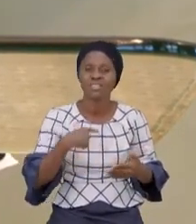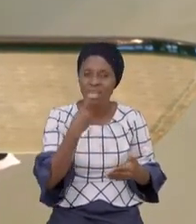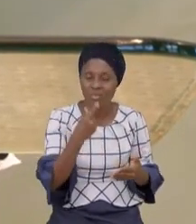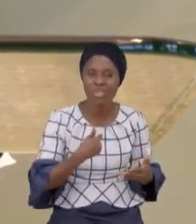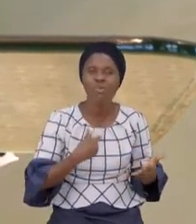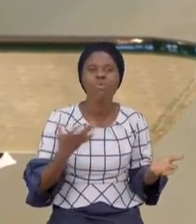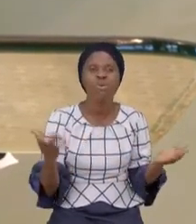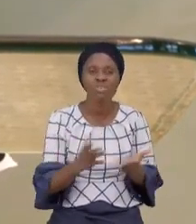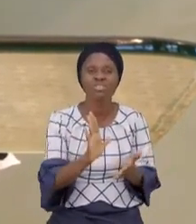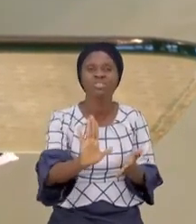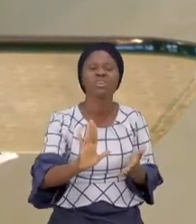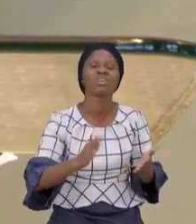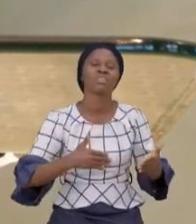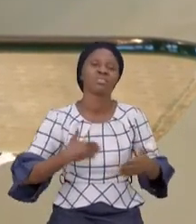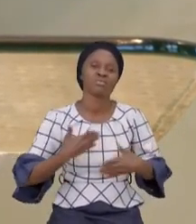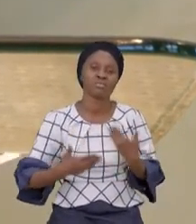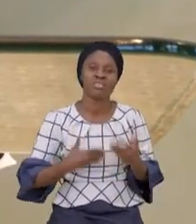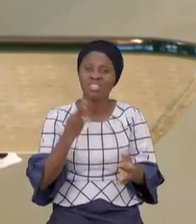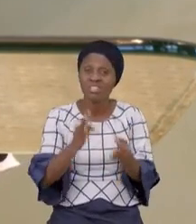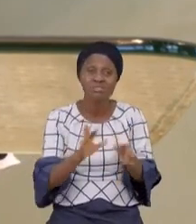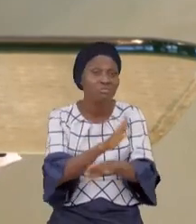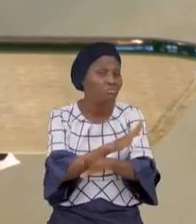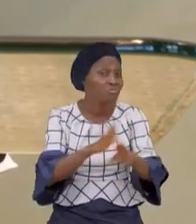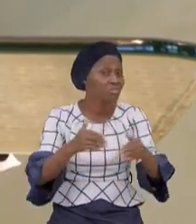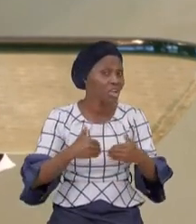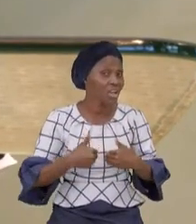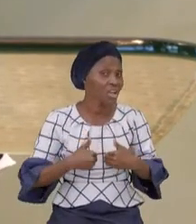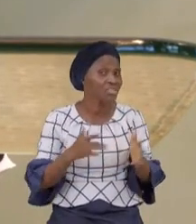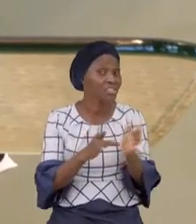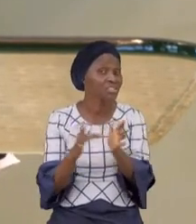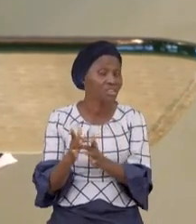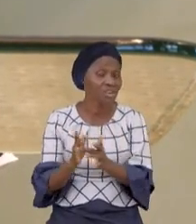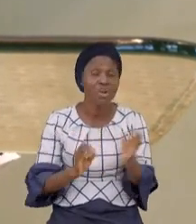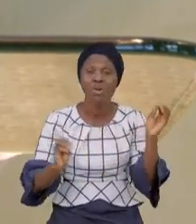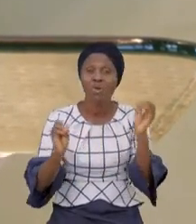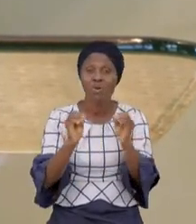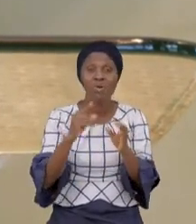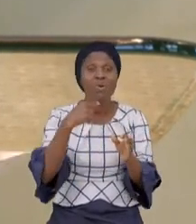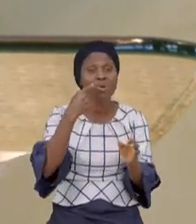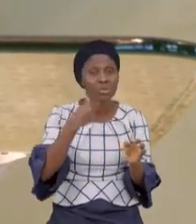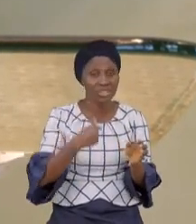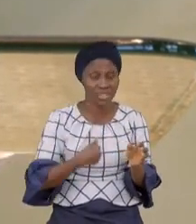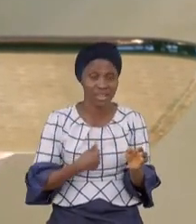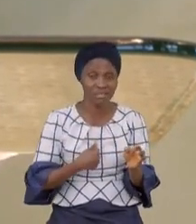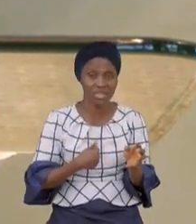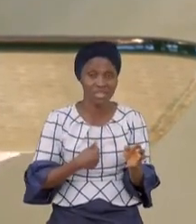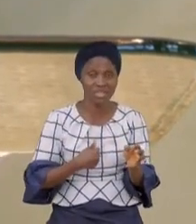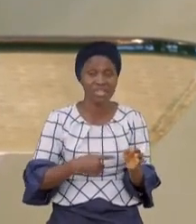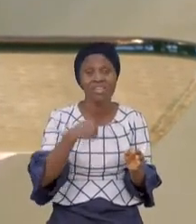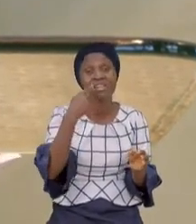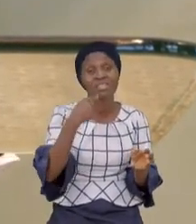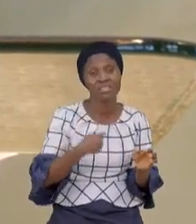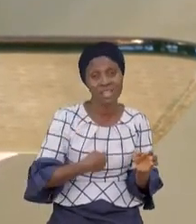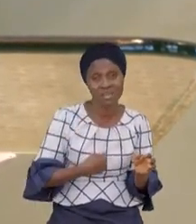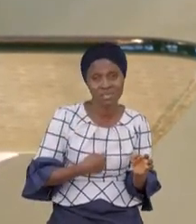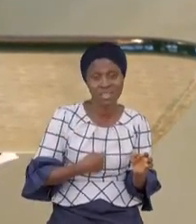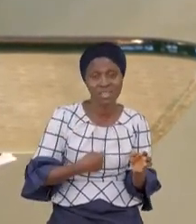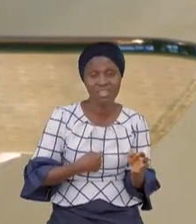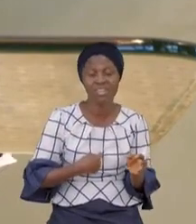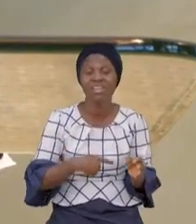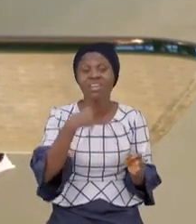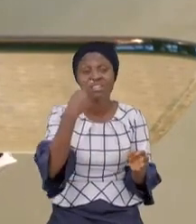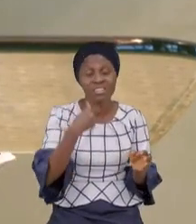Tell me what's your joy if you do not have Jesus. Oh, tell me, tell